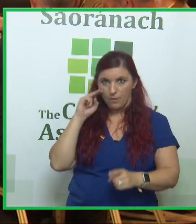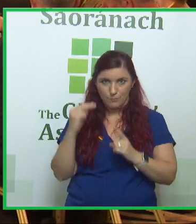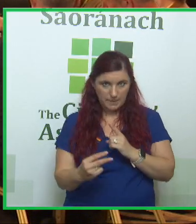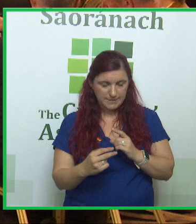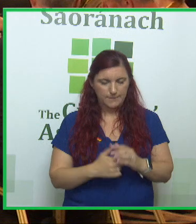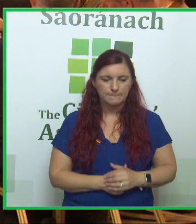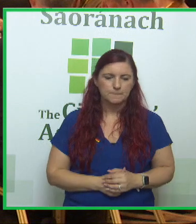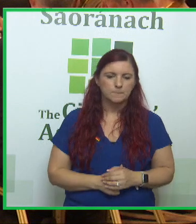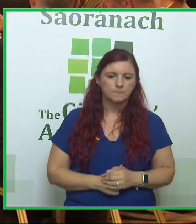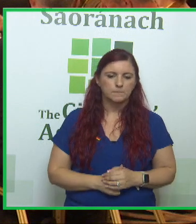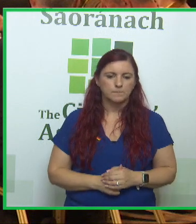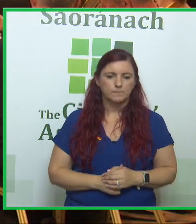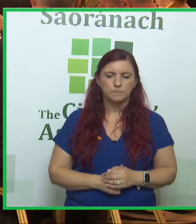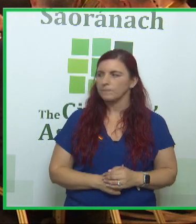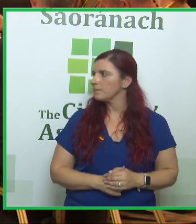us in this assembly.